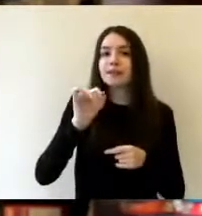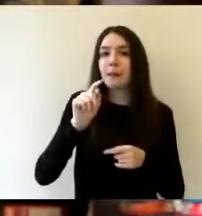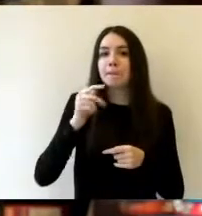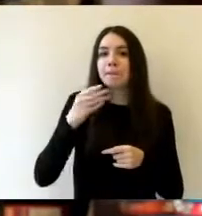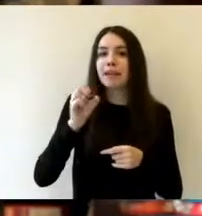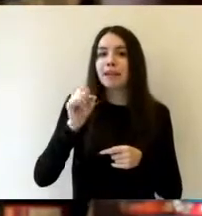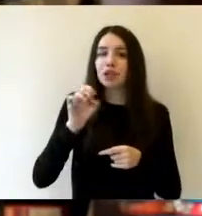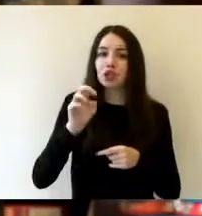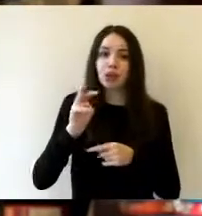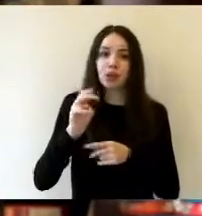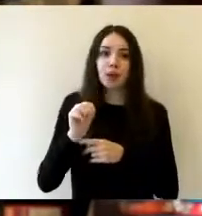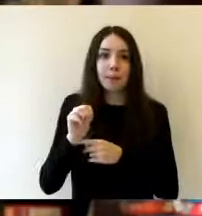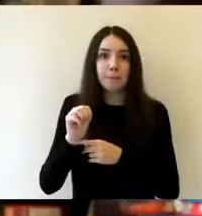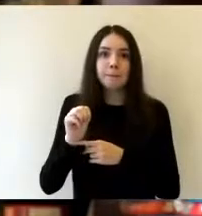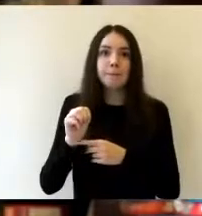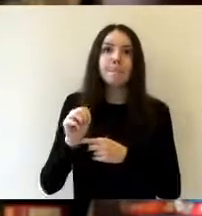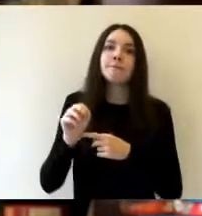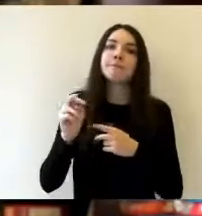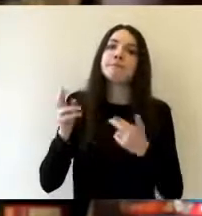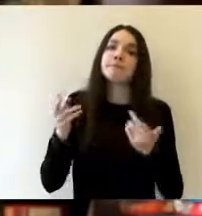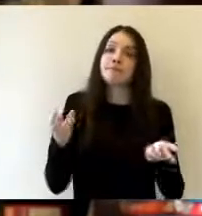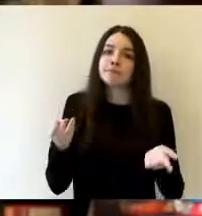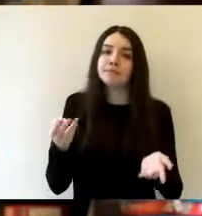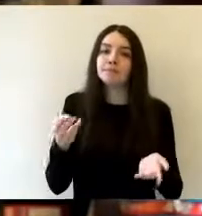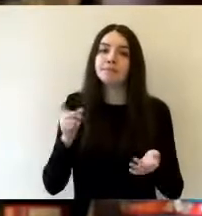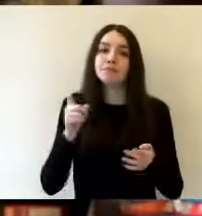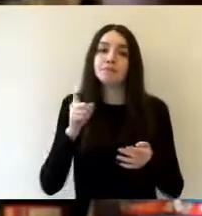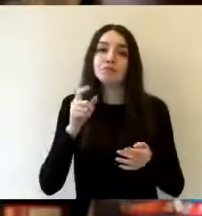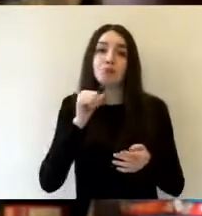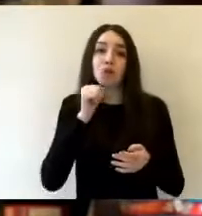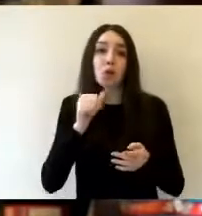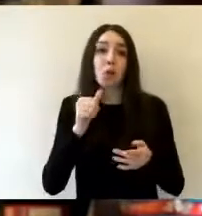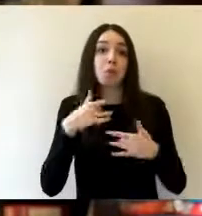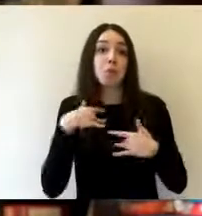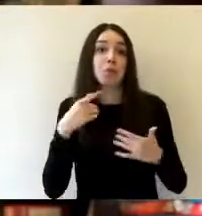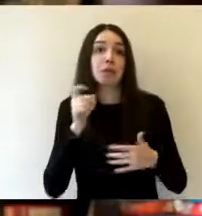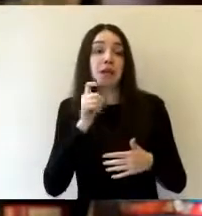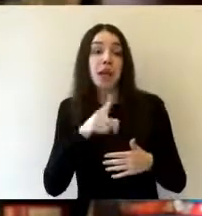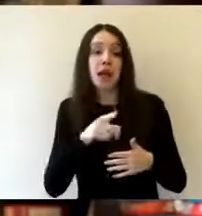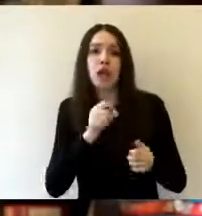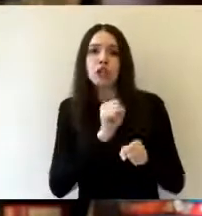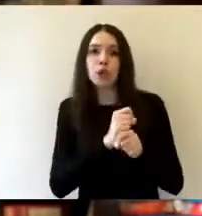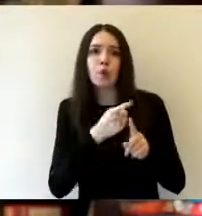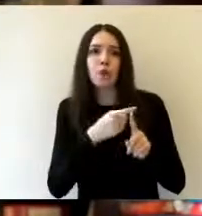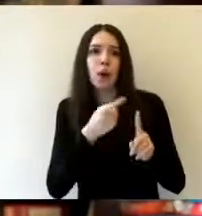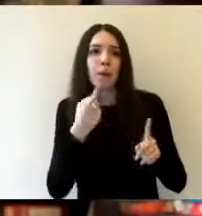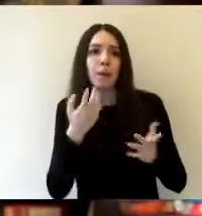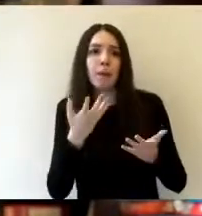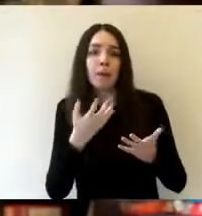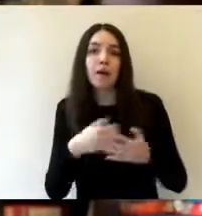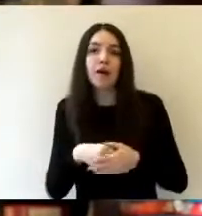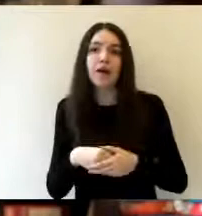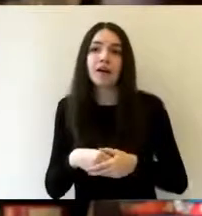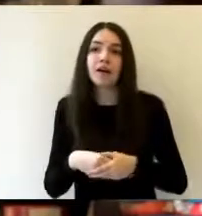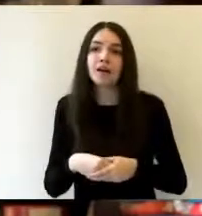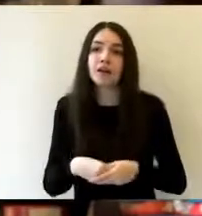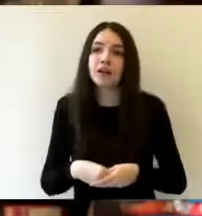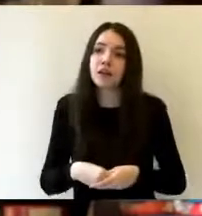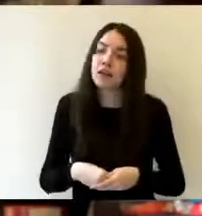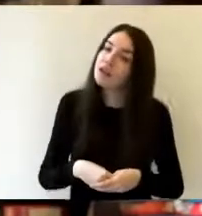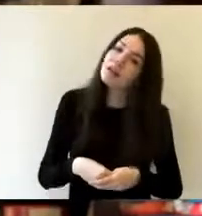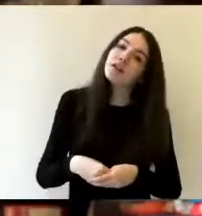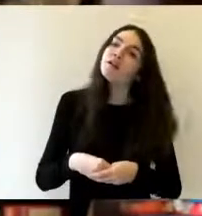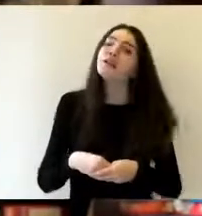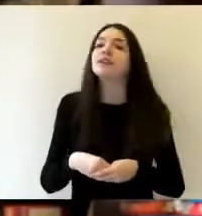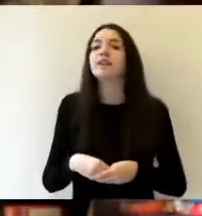museum. And I remember them asking me questions about where the stone came from. And I was like, well, you know, it's this area of the woods in Druid Hill Park. And they're like, well,